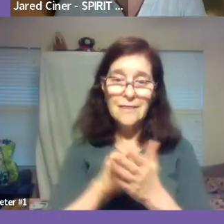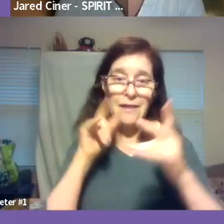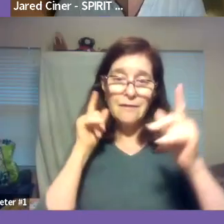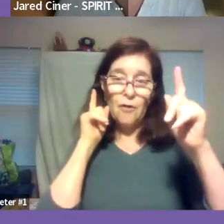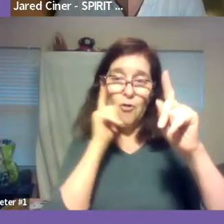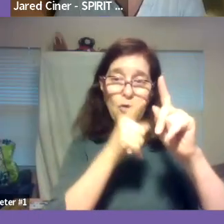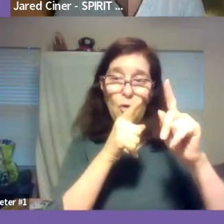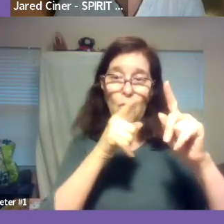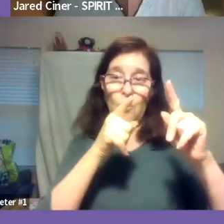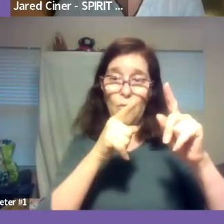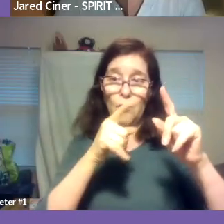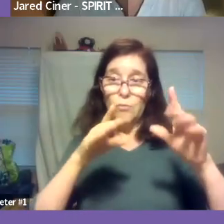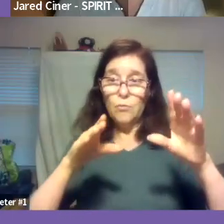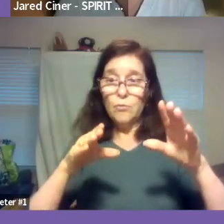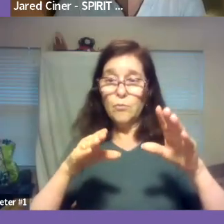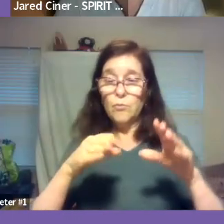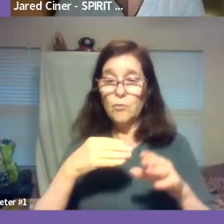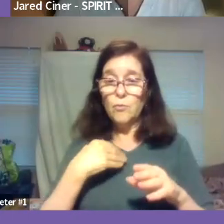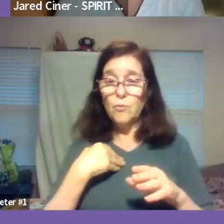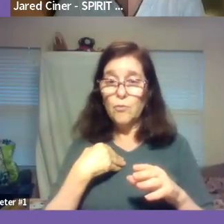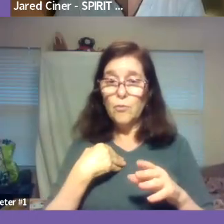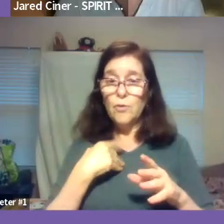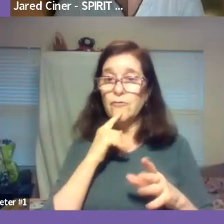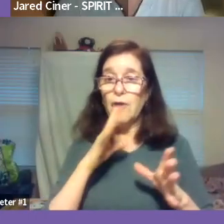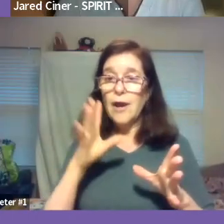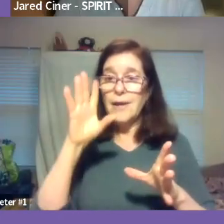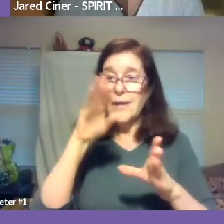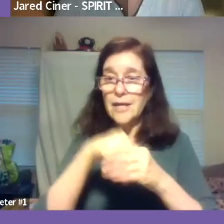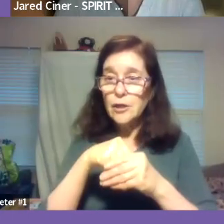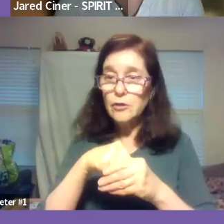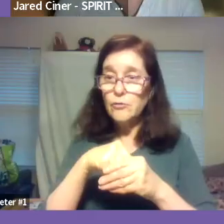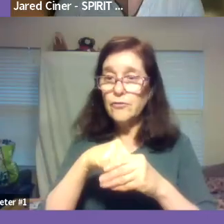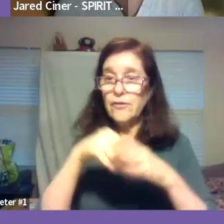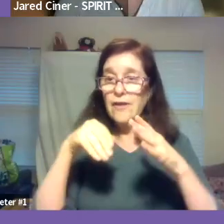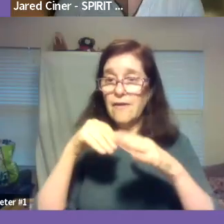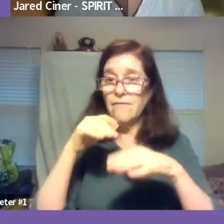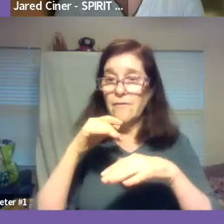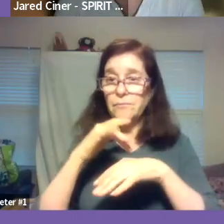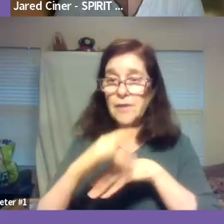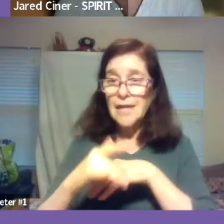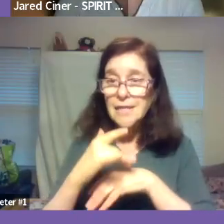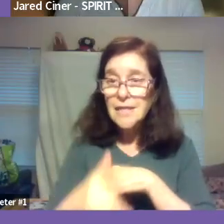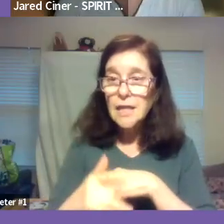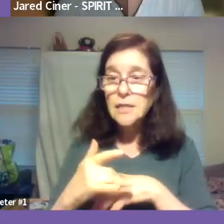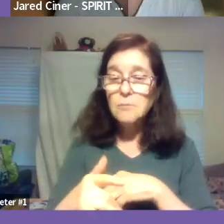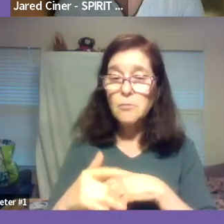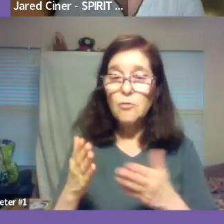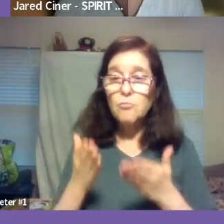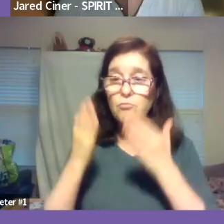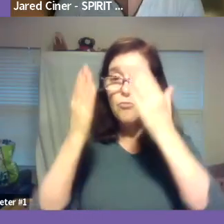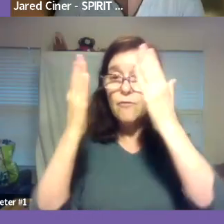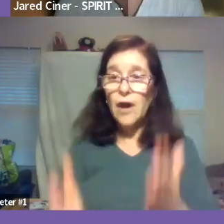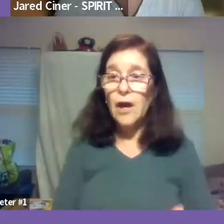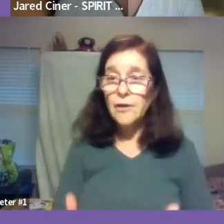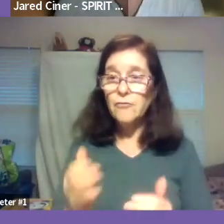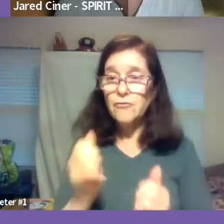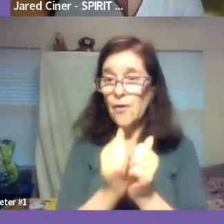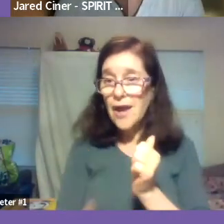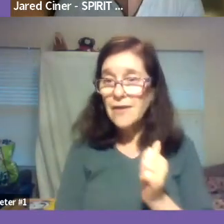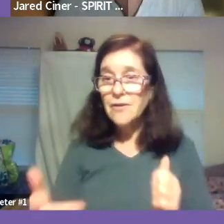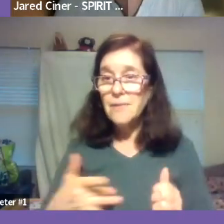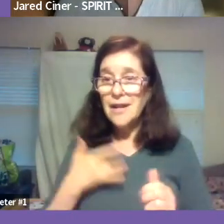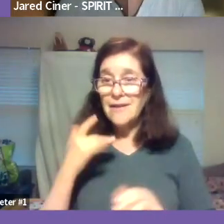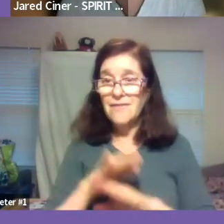upon ourselves as a inclusive, accessible fitness provider to make sure that everybody can feel comfortable.